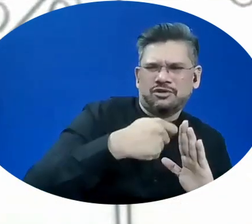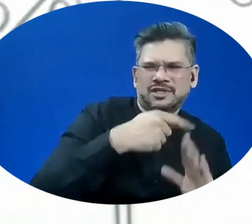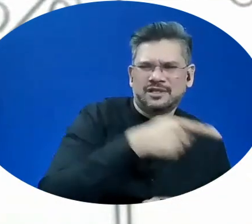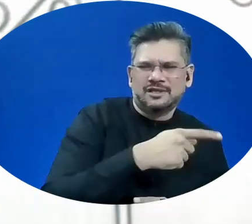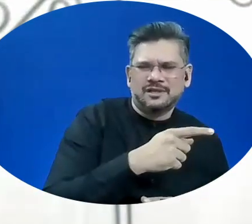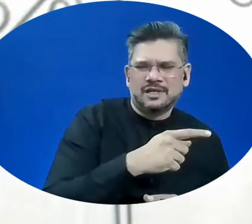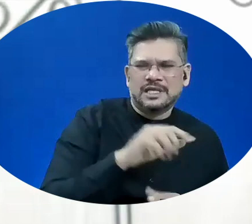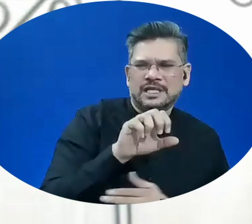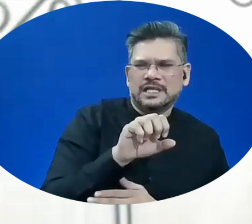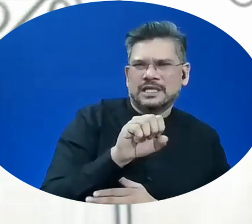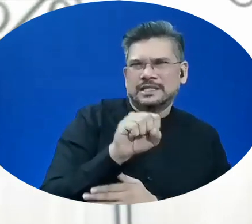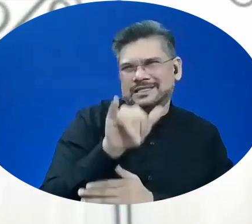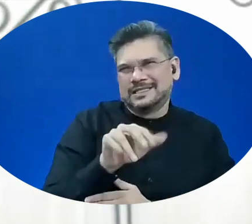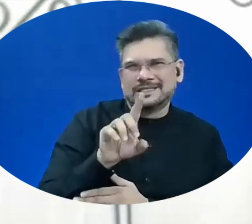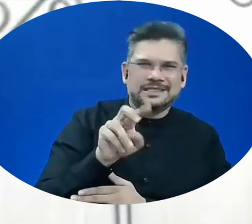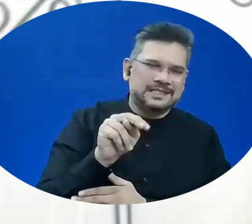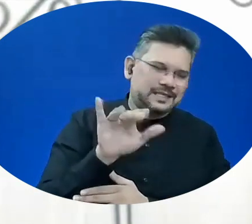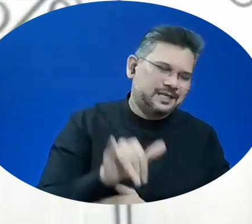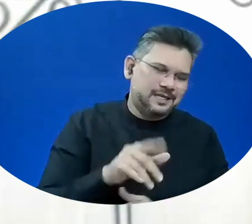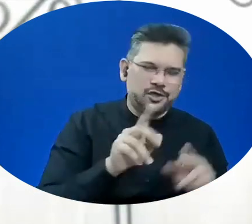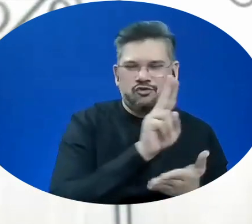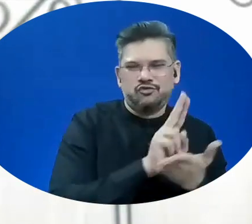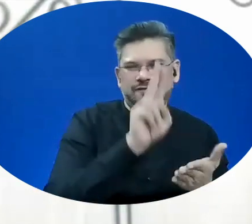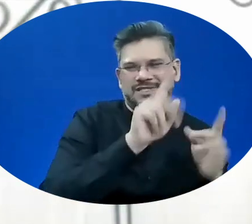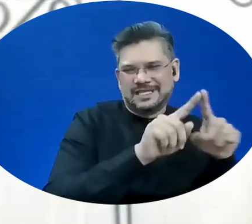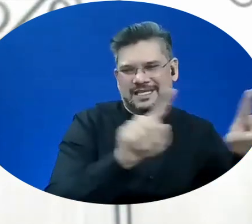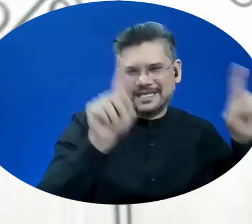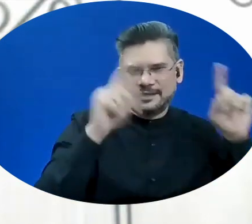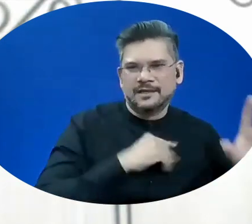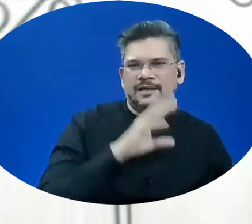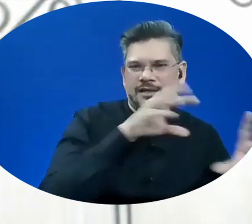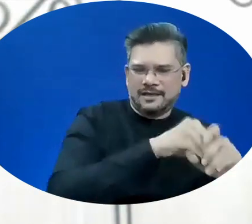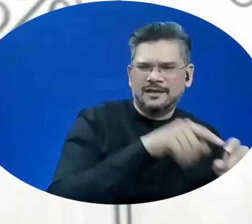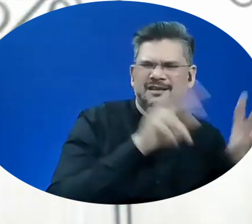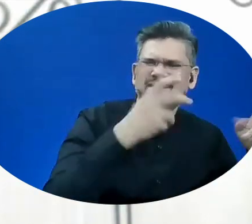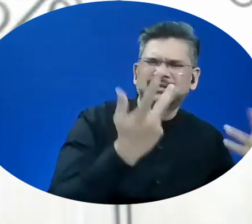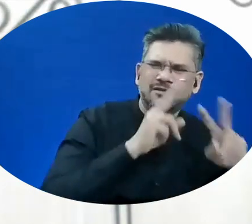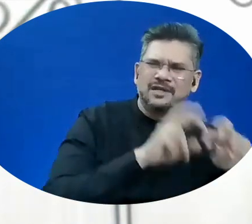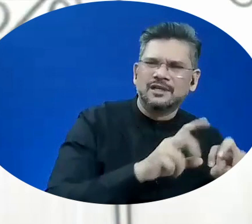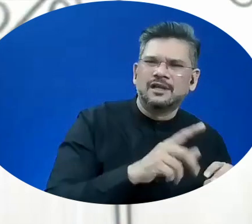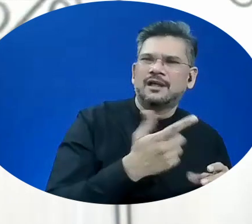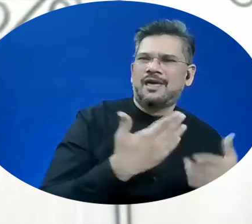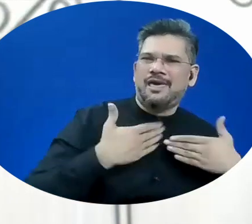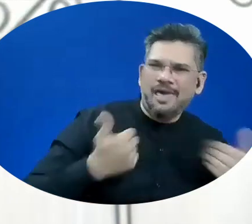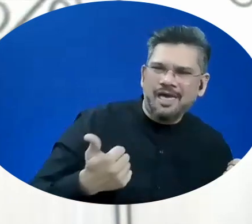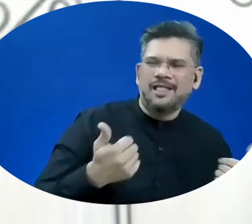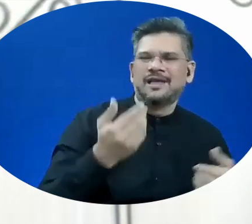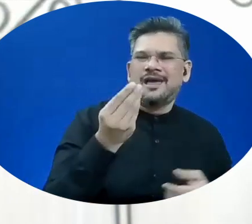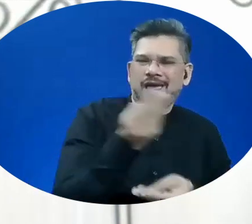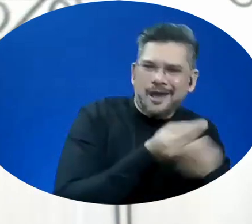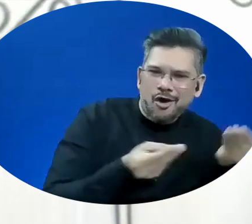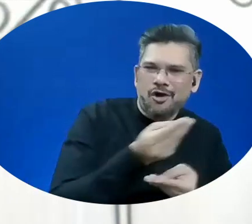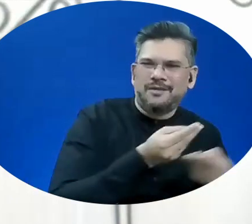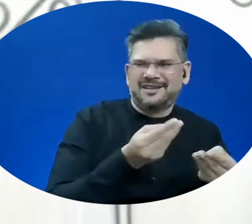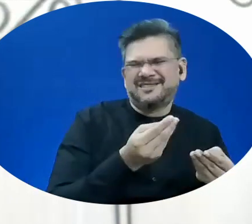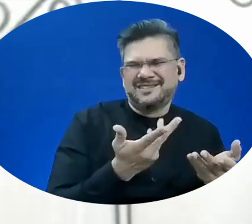called Sphere, so Sydney Partnership, Health, Economics, Education, Research and Enterprise. So they're